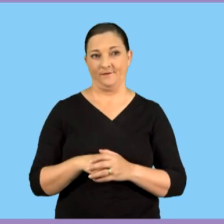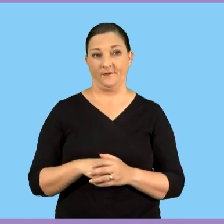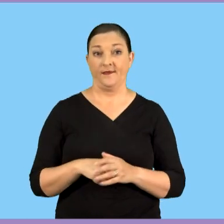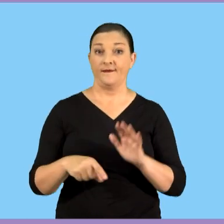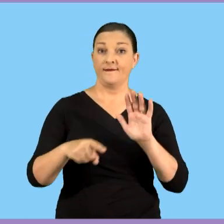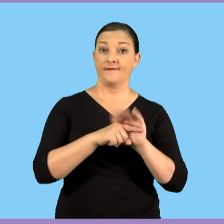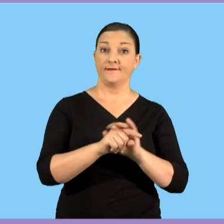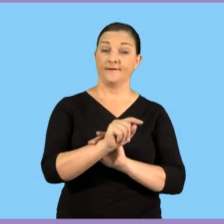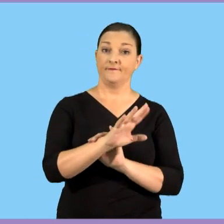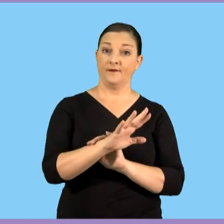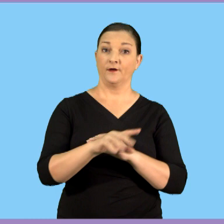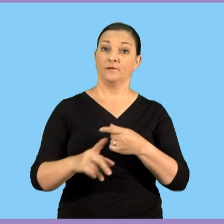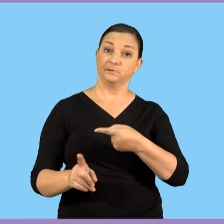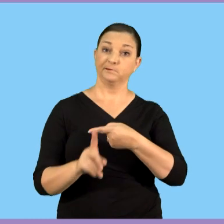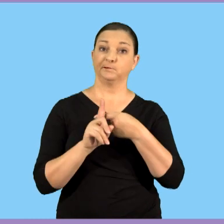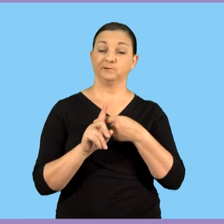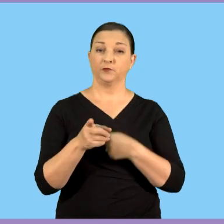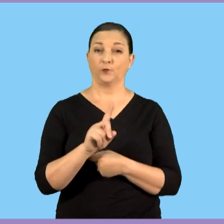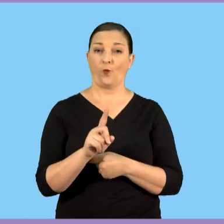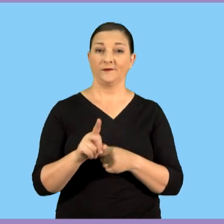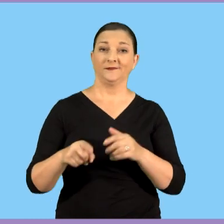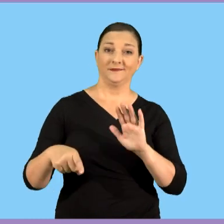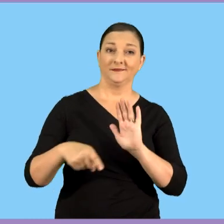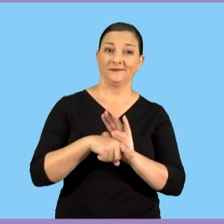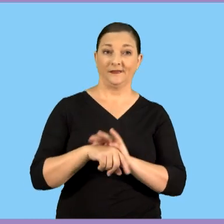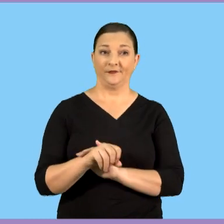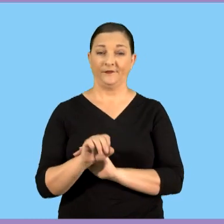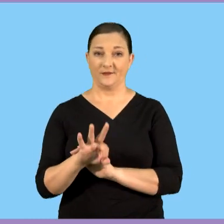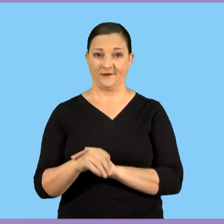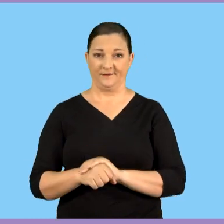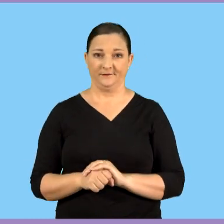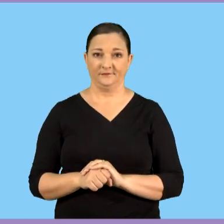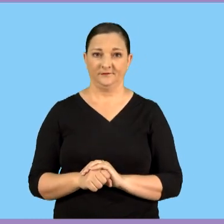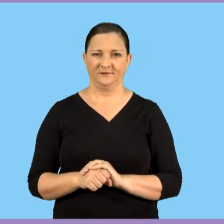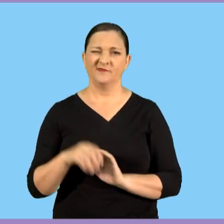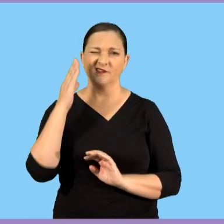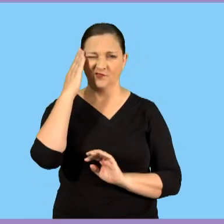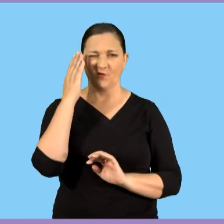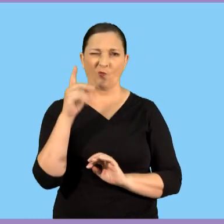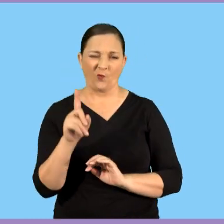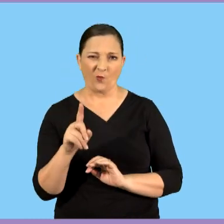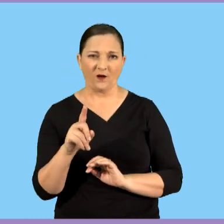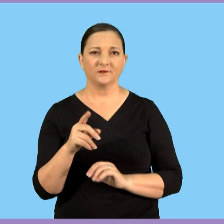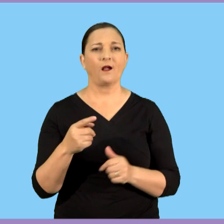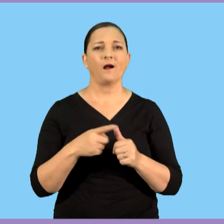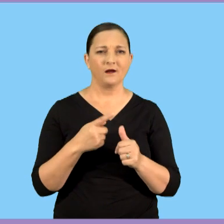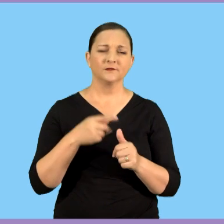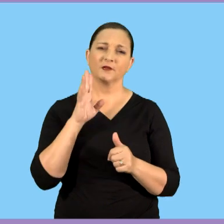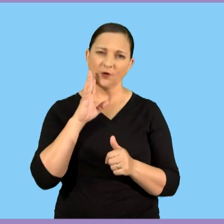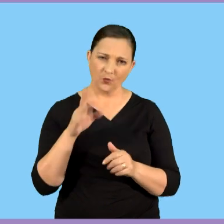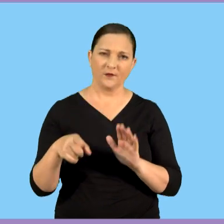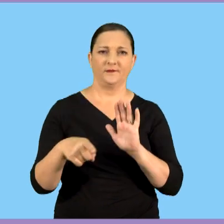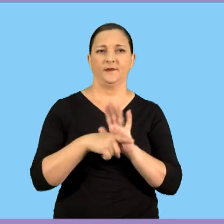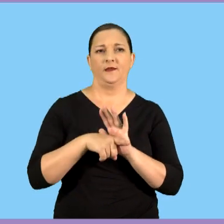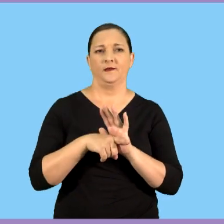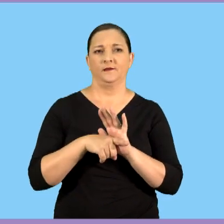a negative 5 plus a negative 3. So again, we know our answer is going to be negative, and then we